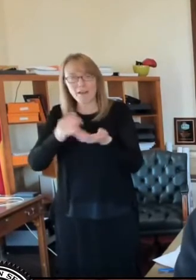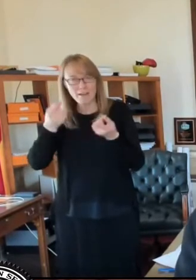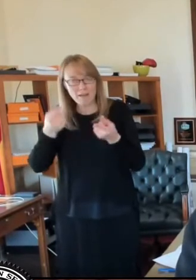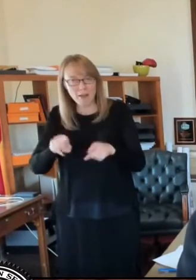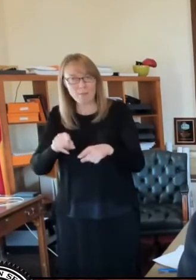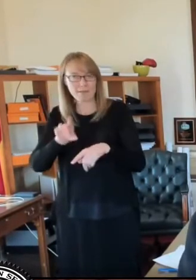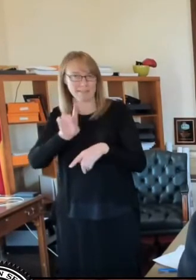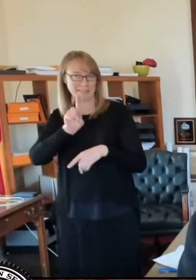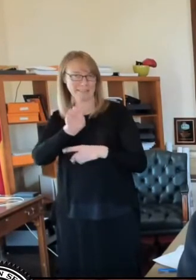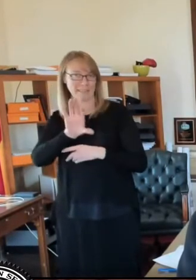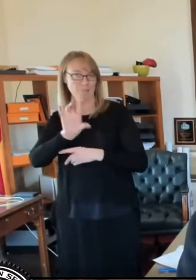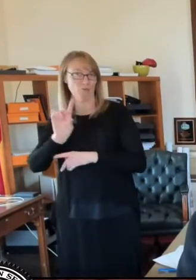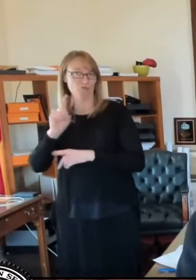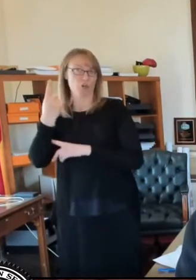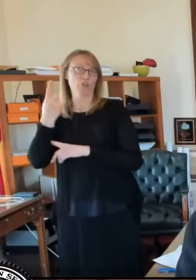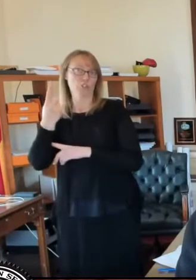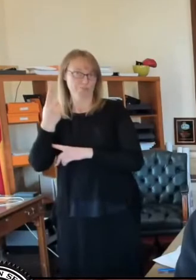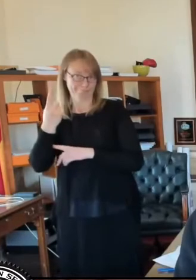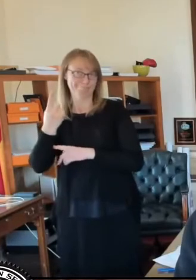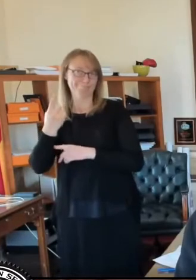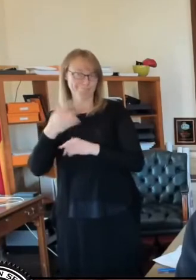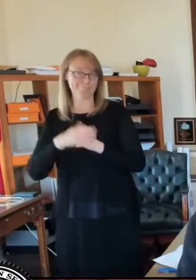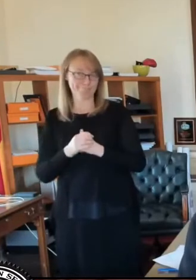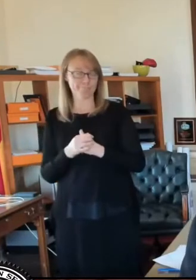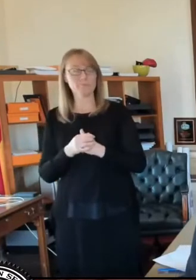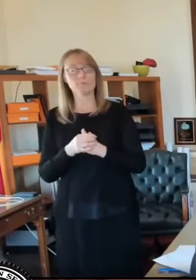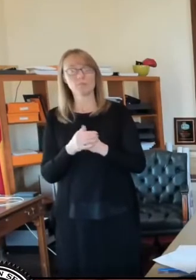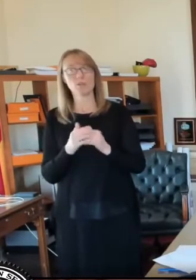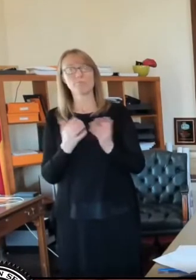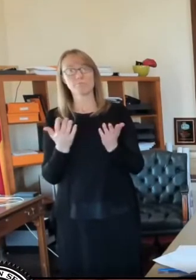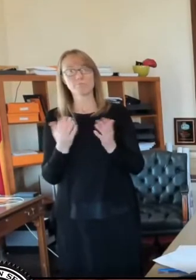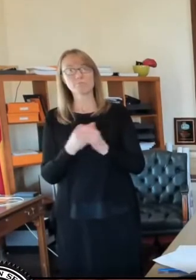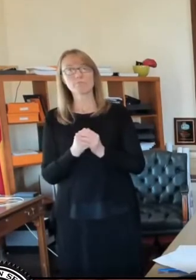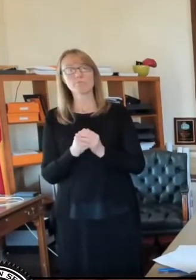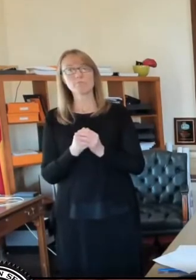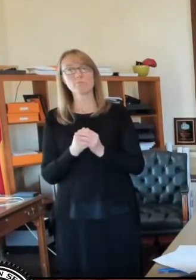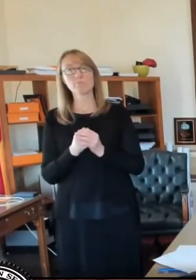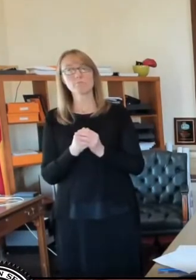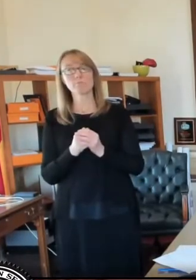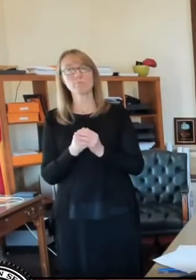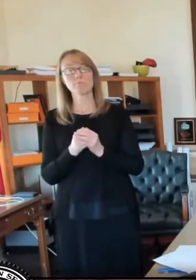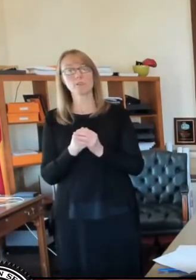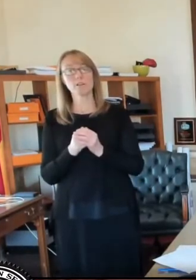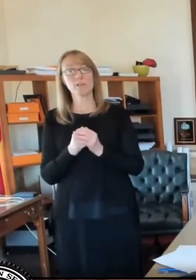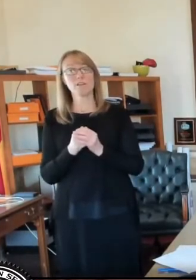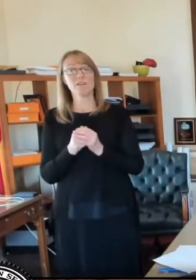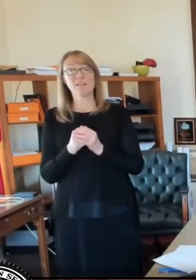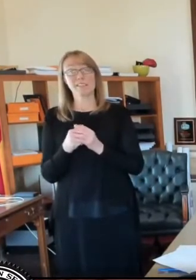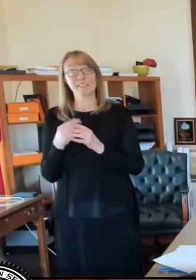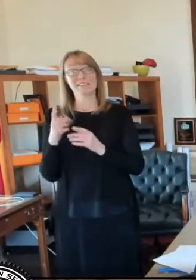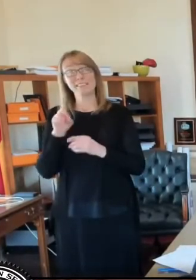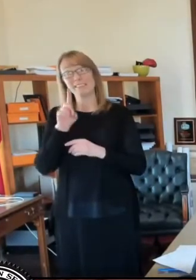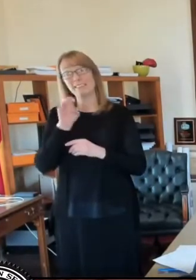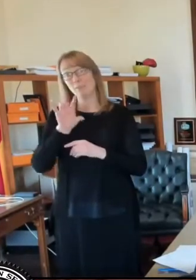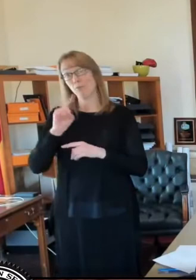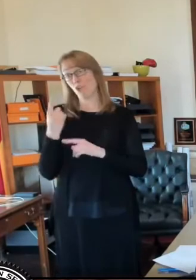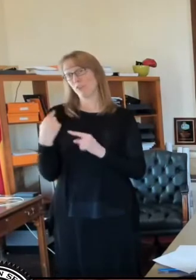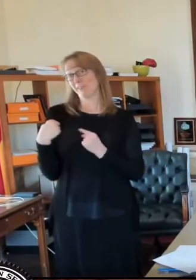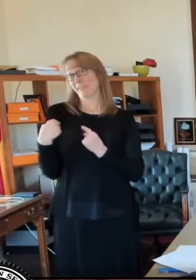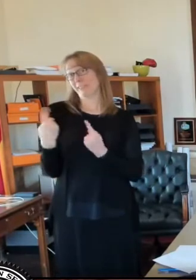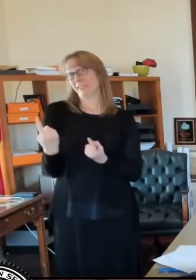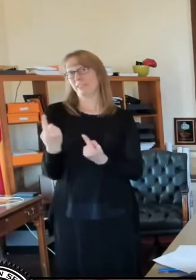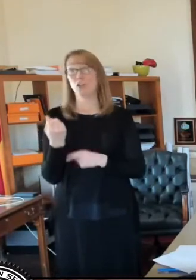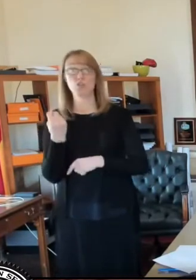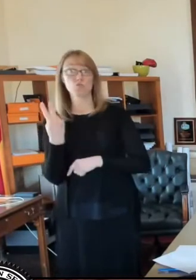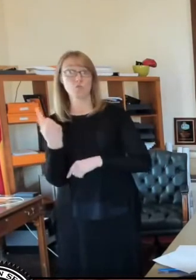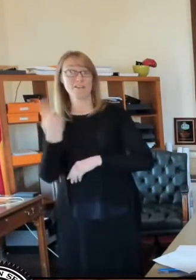about 12 days later or so, we're down 100 people in the hospital. It's